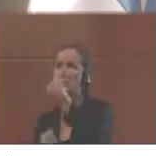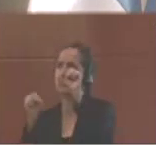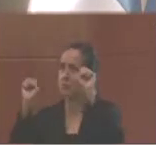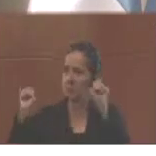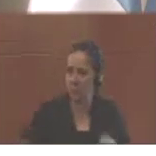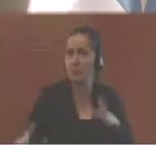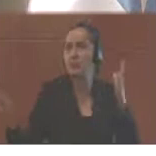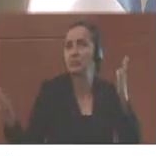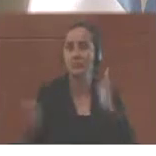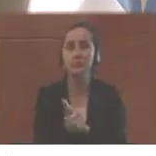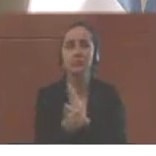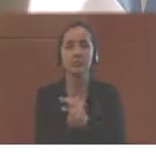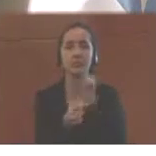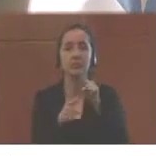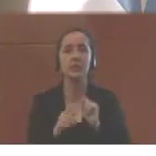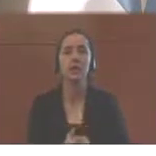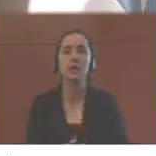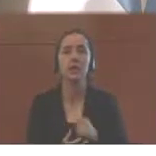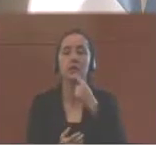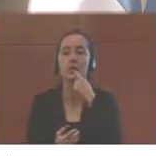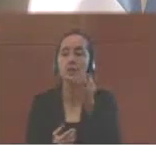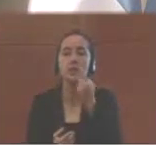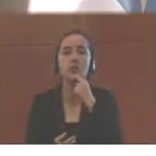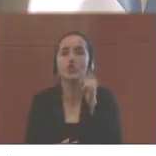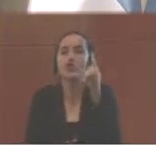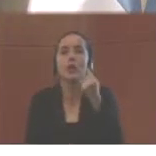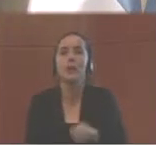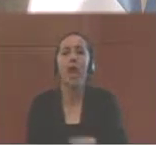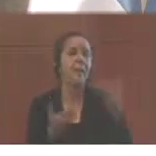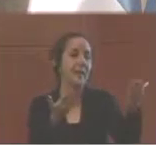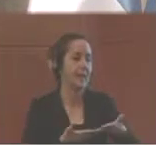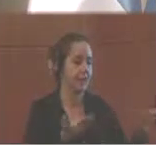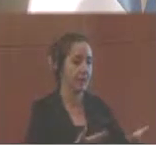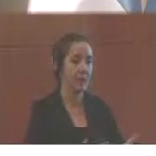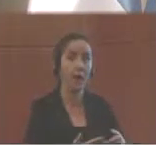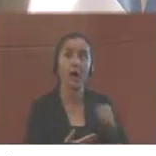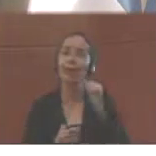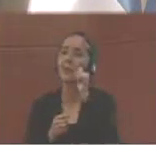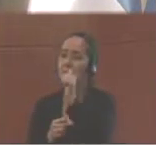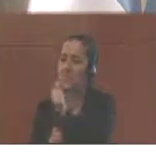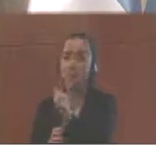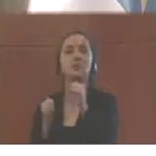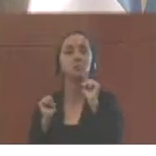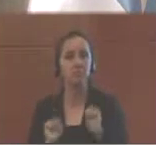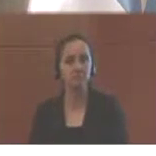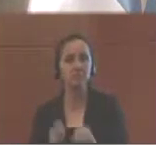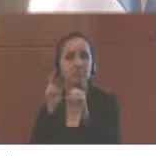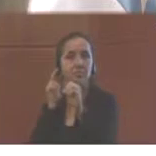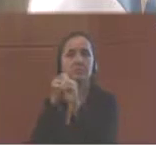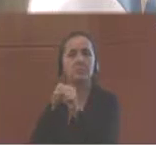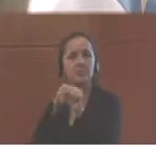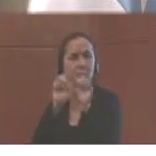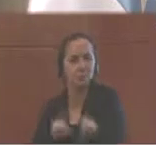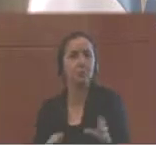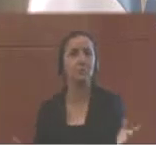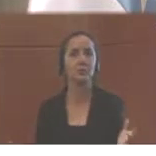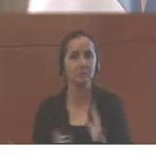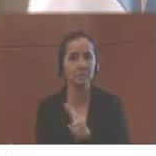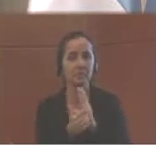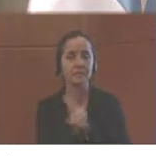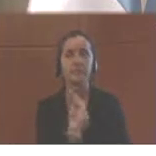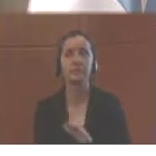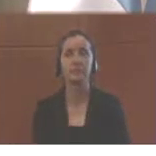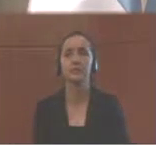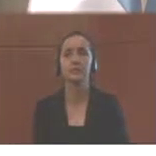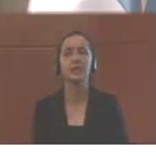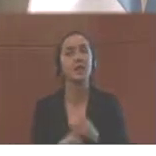youths are not only capable of being exhibited but also to participate and being and in getting involved